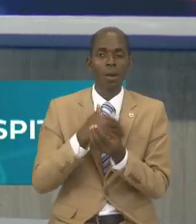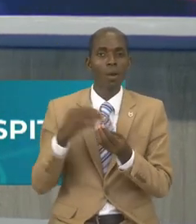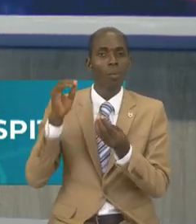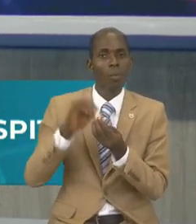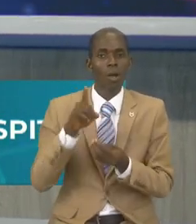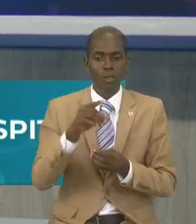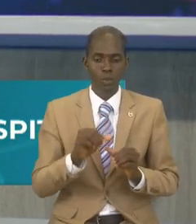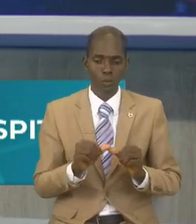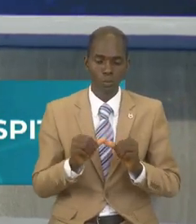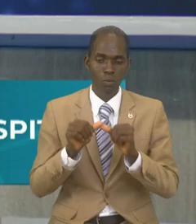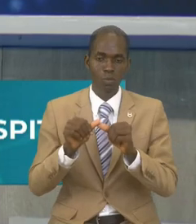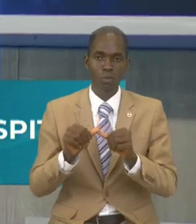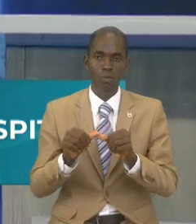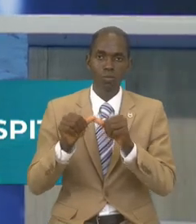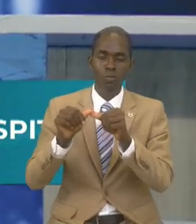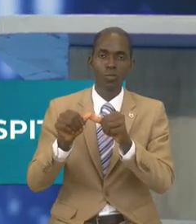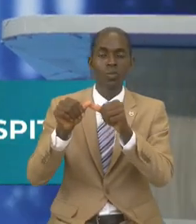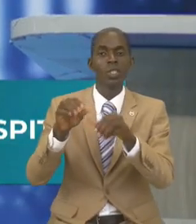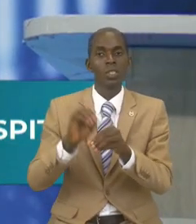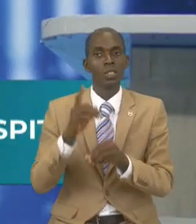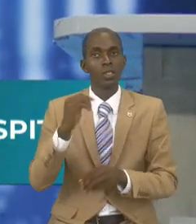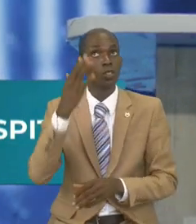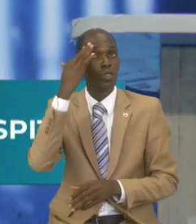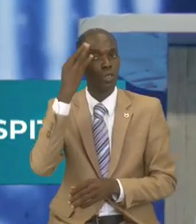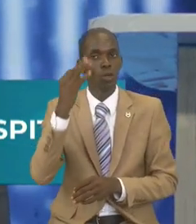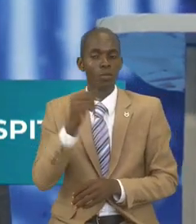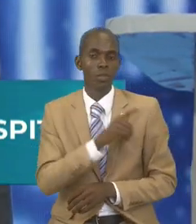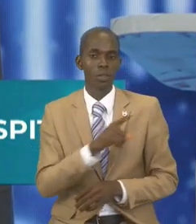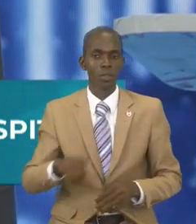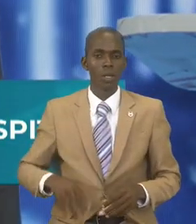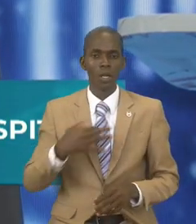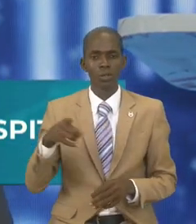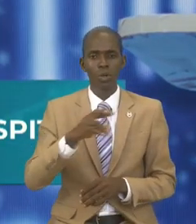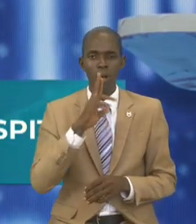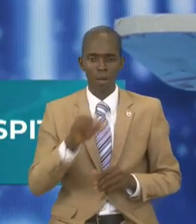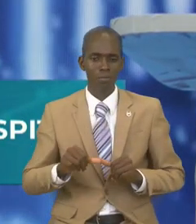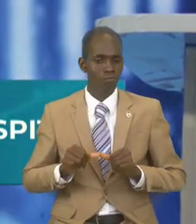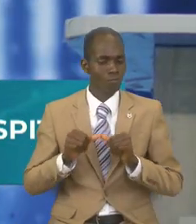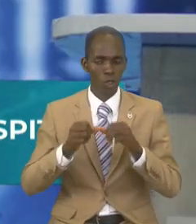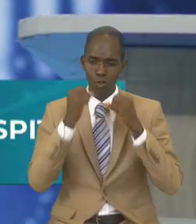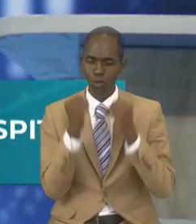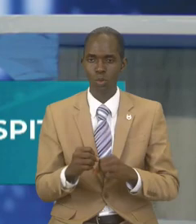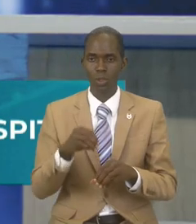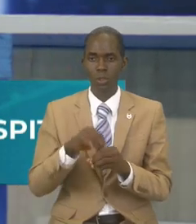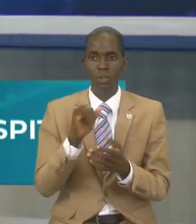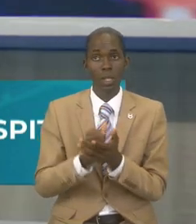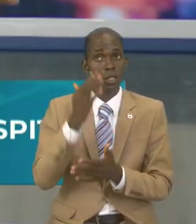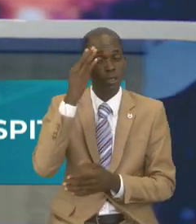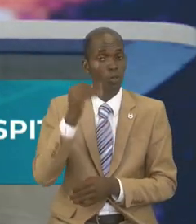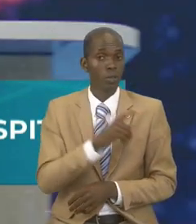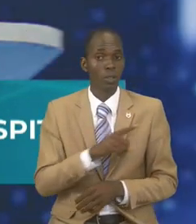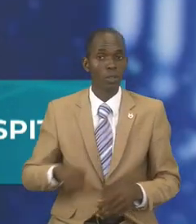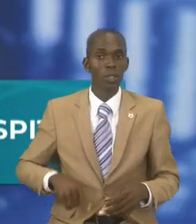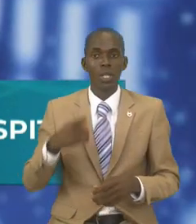go further in the knowledge of the Lord, and you are steadfast in that knowledge of the Lord, the